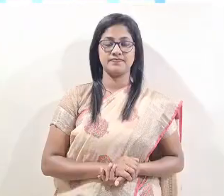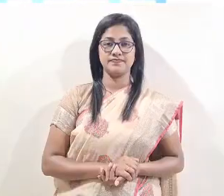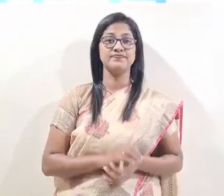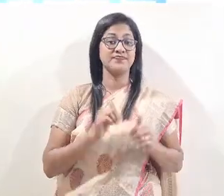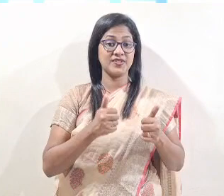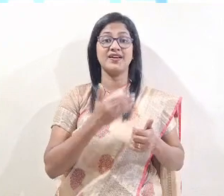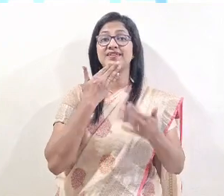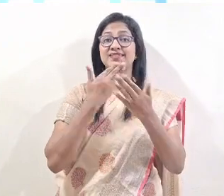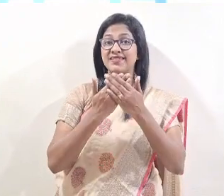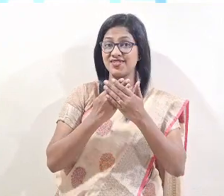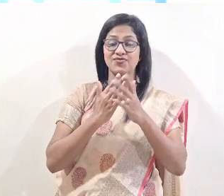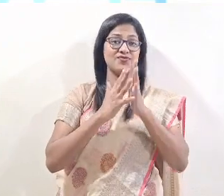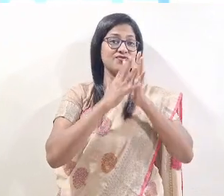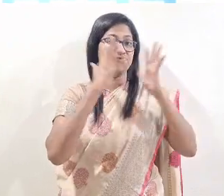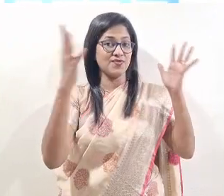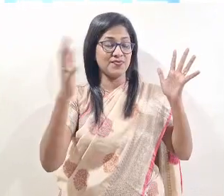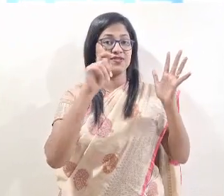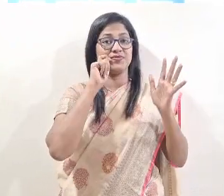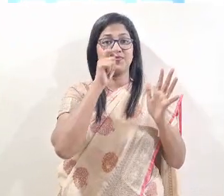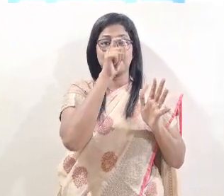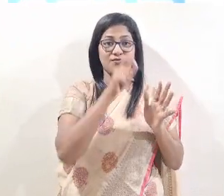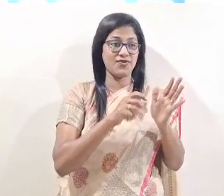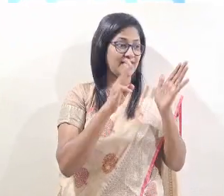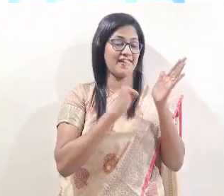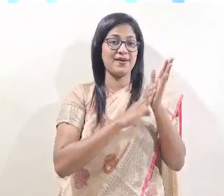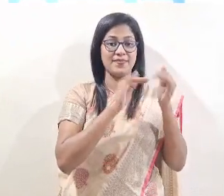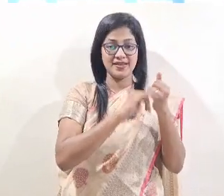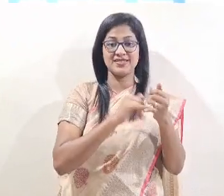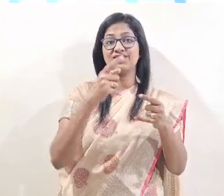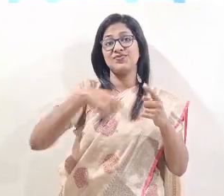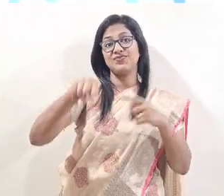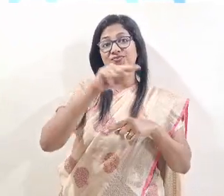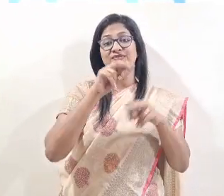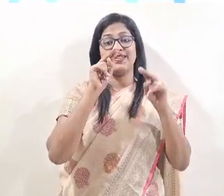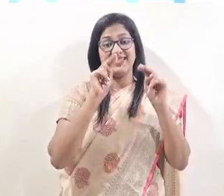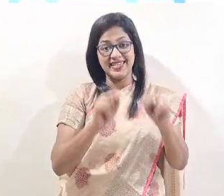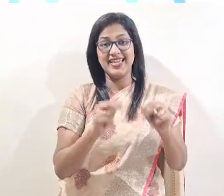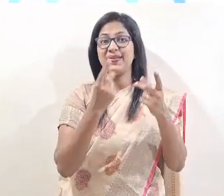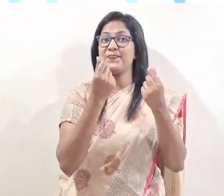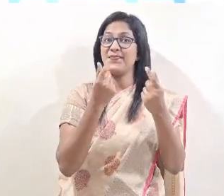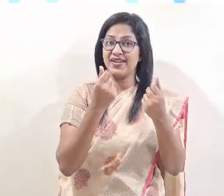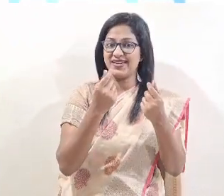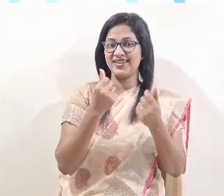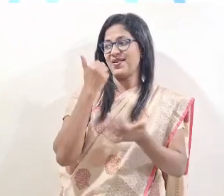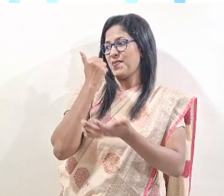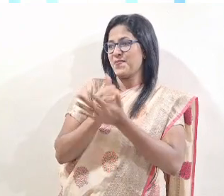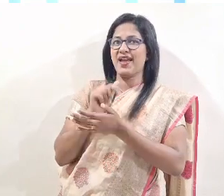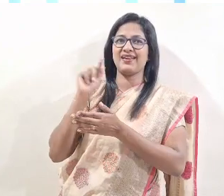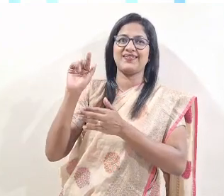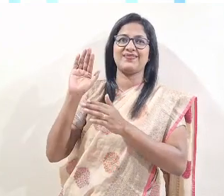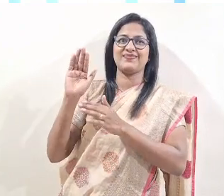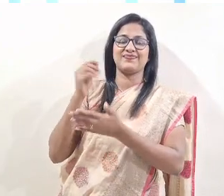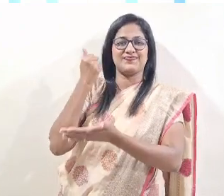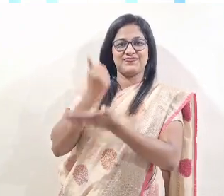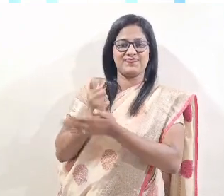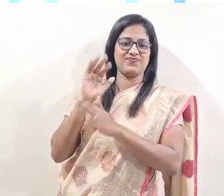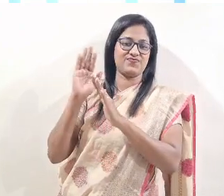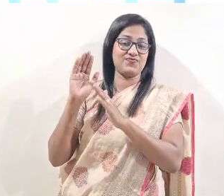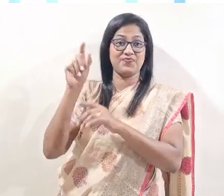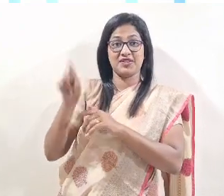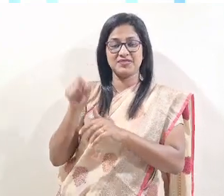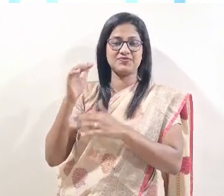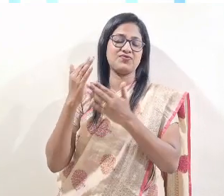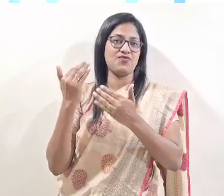Yeah, thank you very much, Mukund. If you need money, you call the banker. And thanks for having me